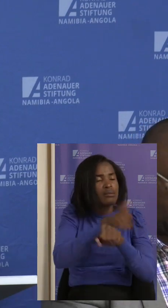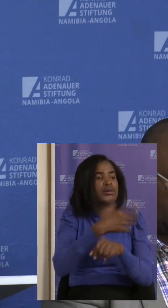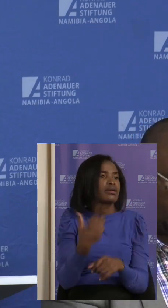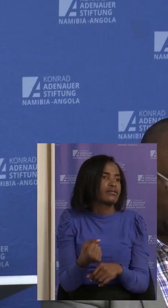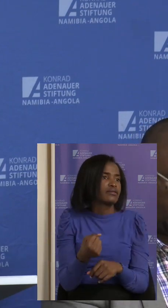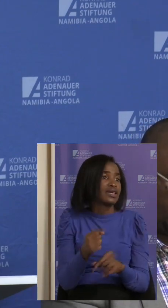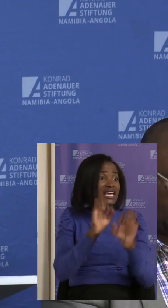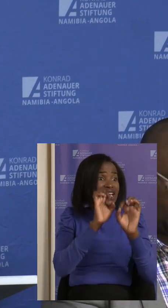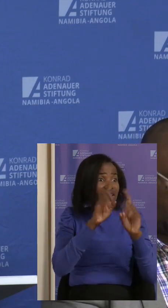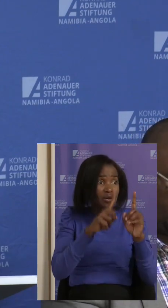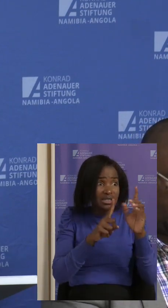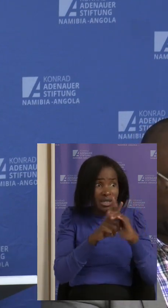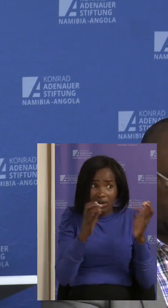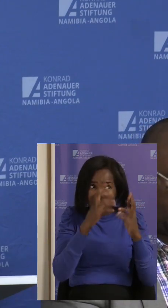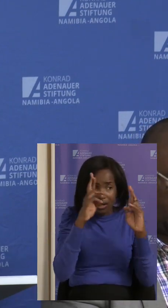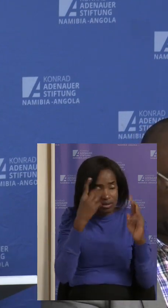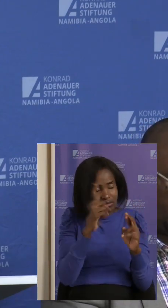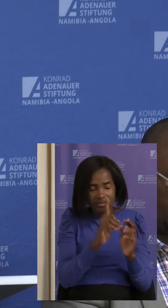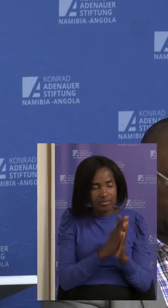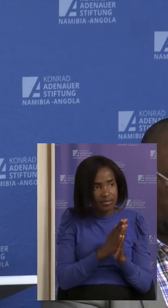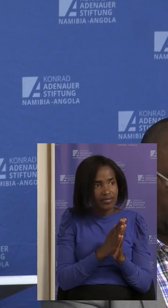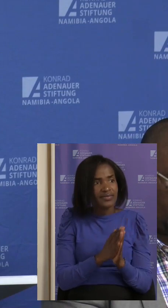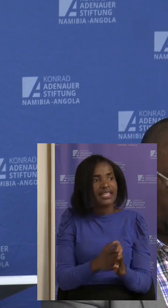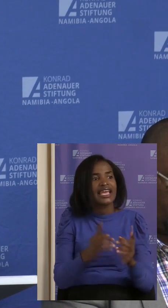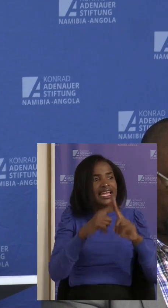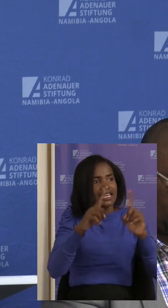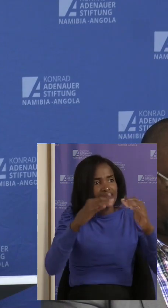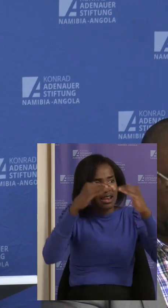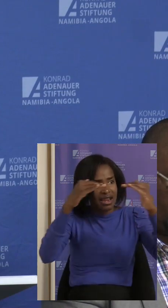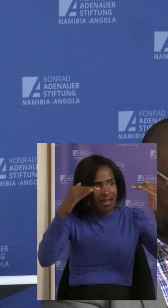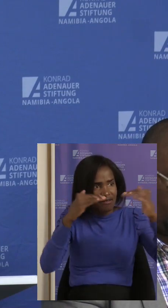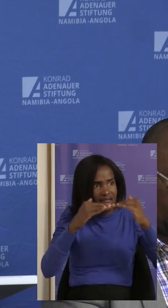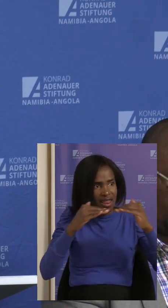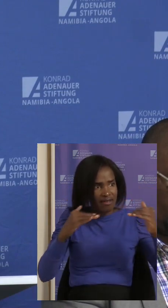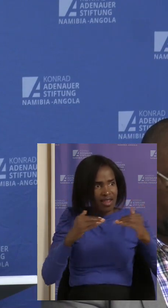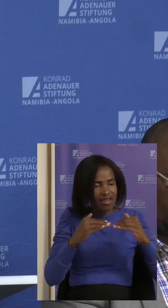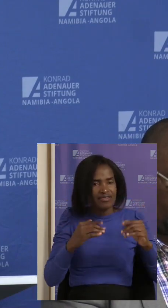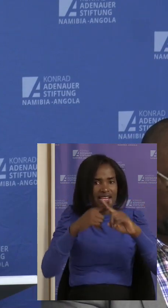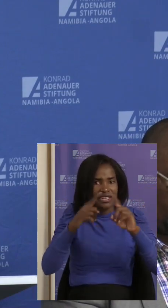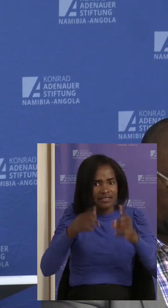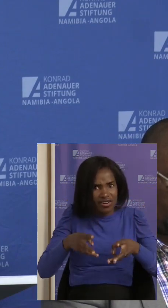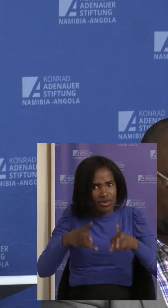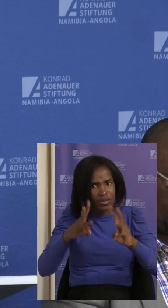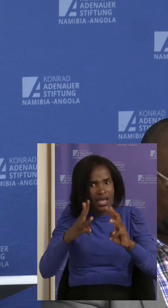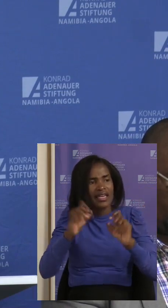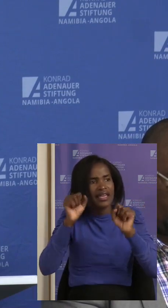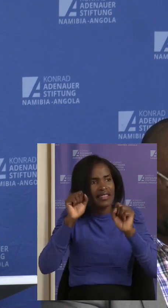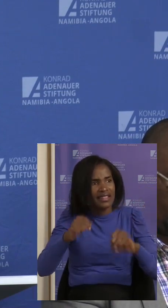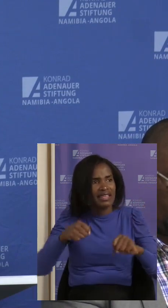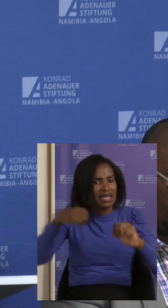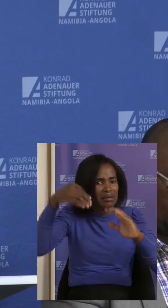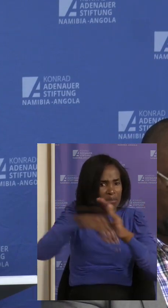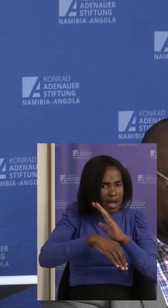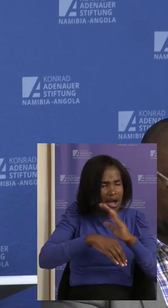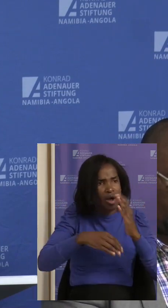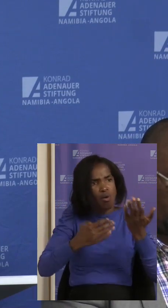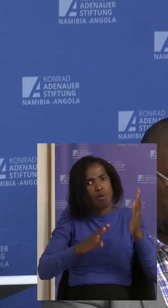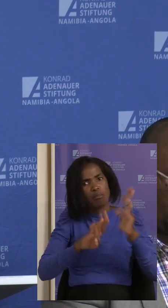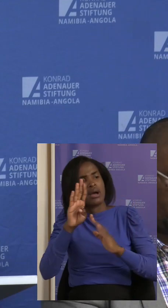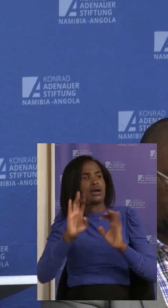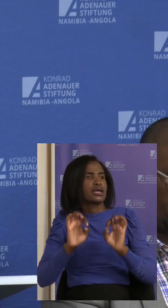doesn't only take place in a classroom. There are different levels, there are different aspects that affect the entire education